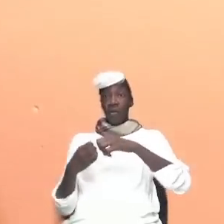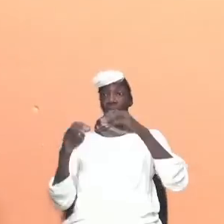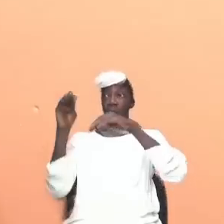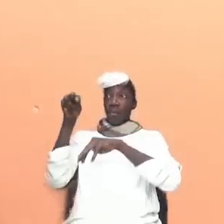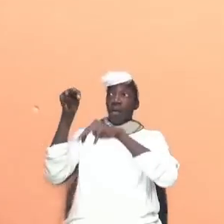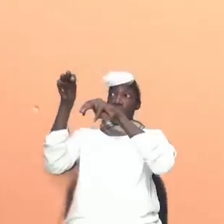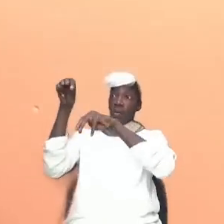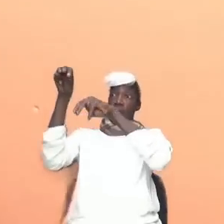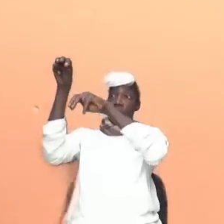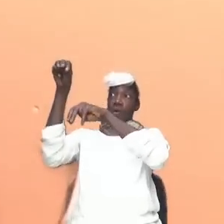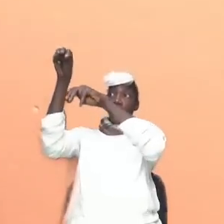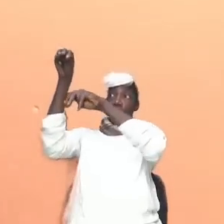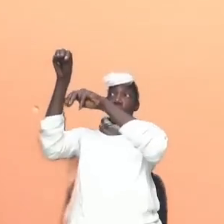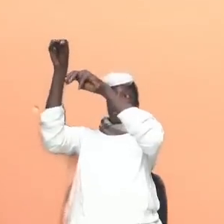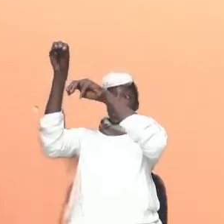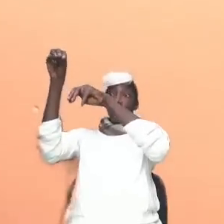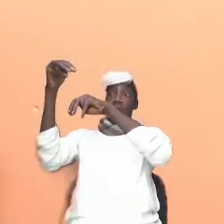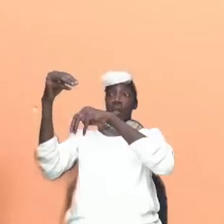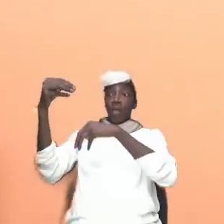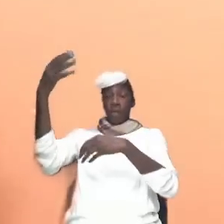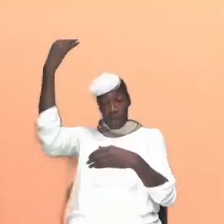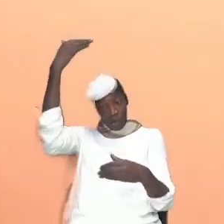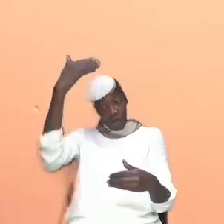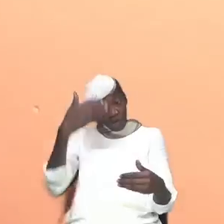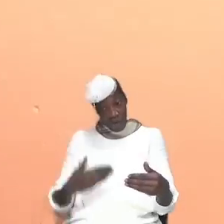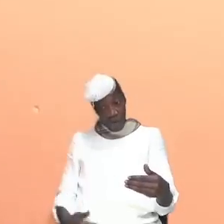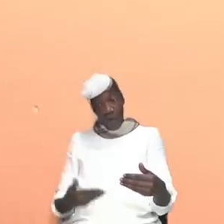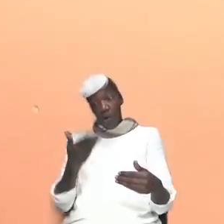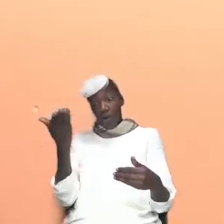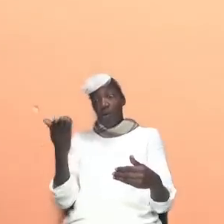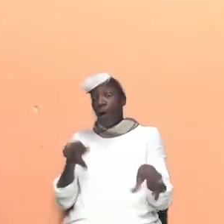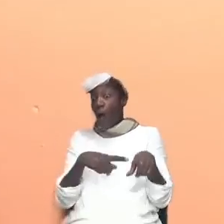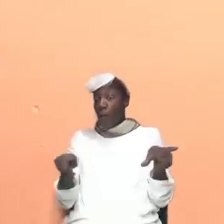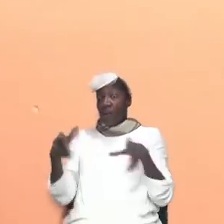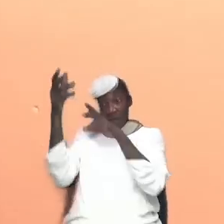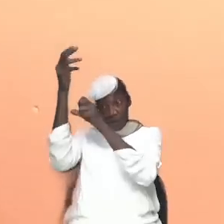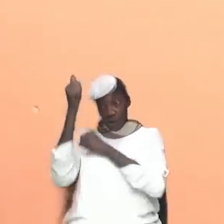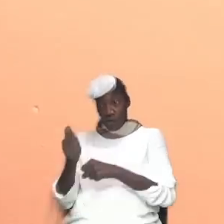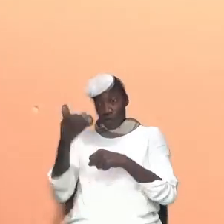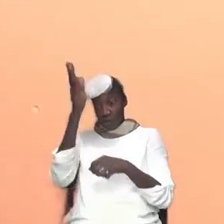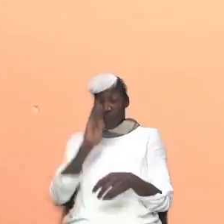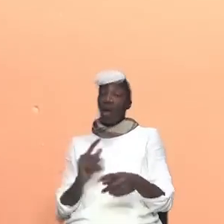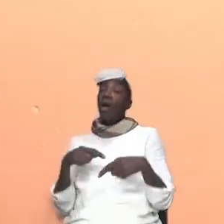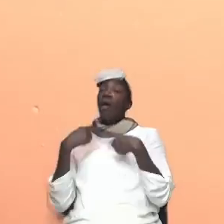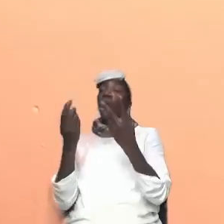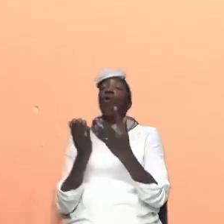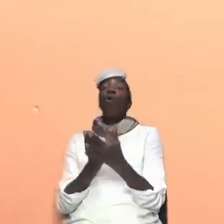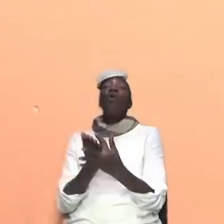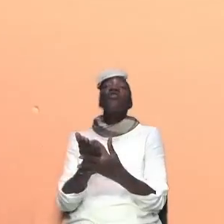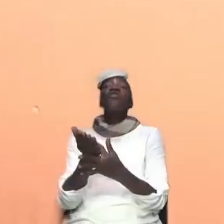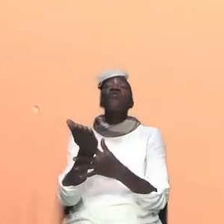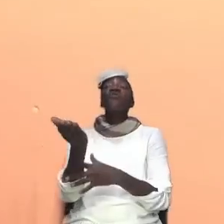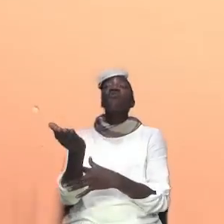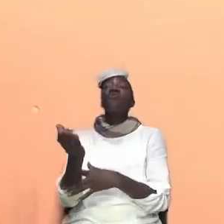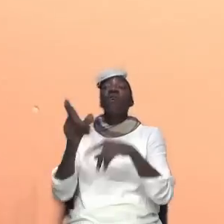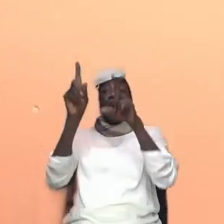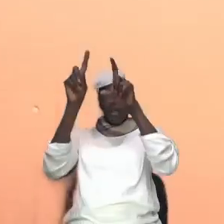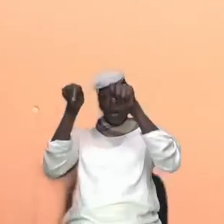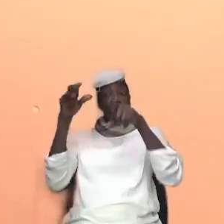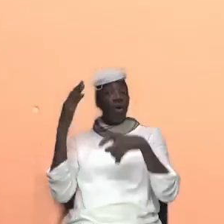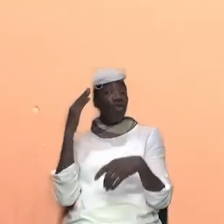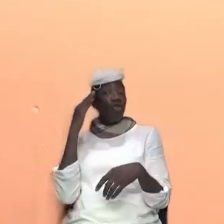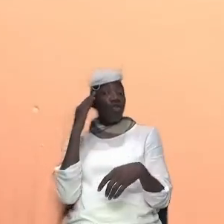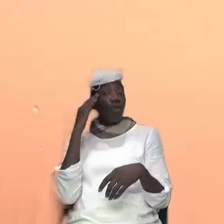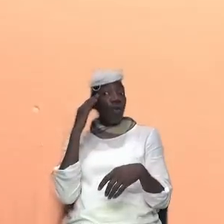things that we are going to be confronted with. And we just have to trust God and go through. But we must know what it is